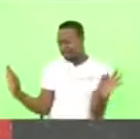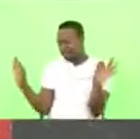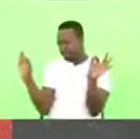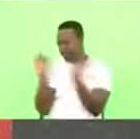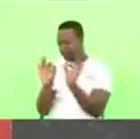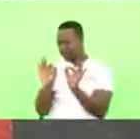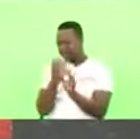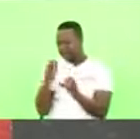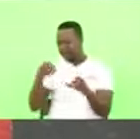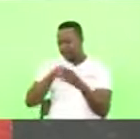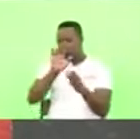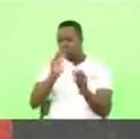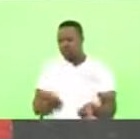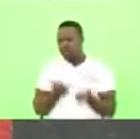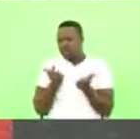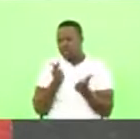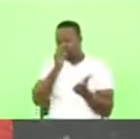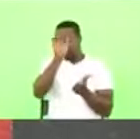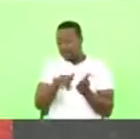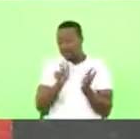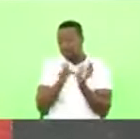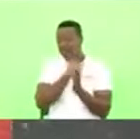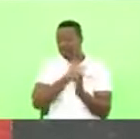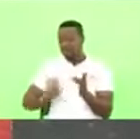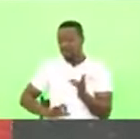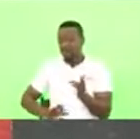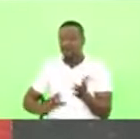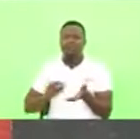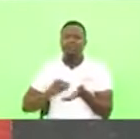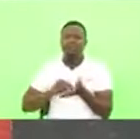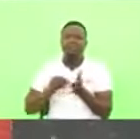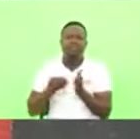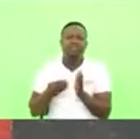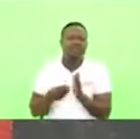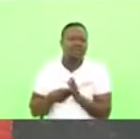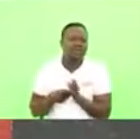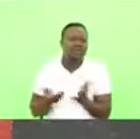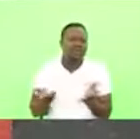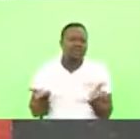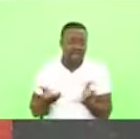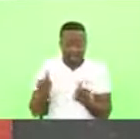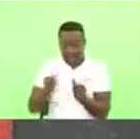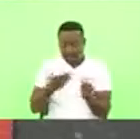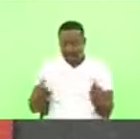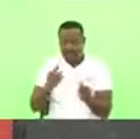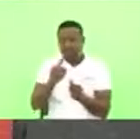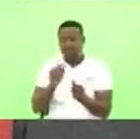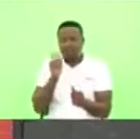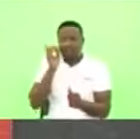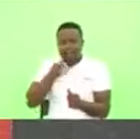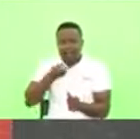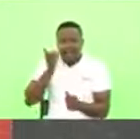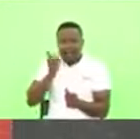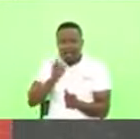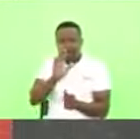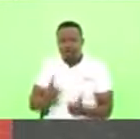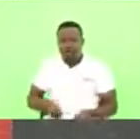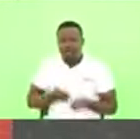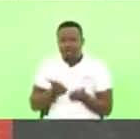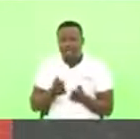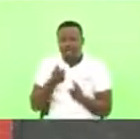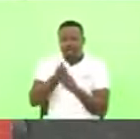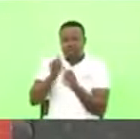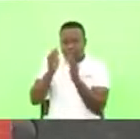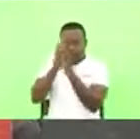your life is Jesus Christ, such that in everyday life you operate from